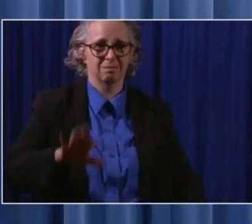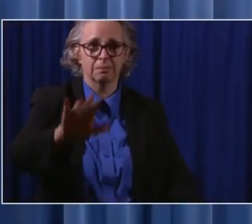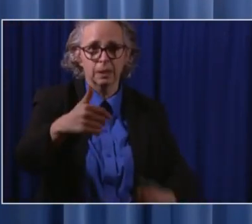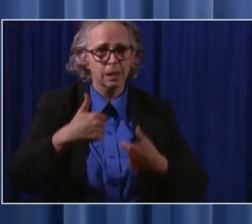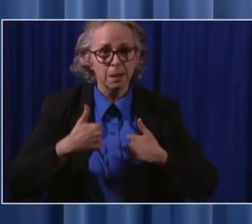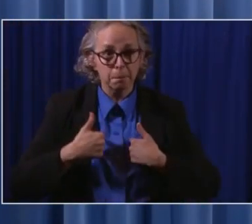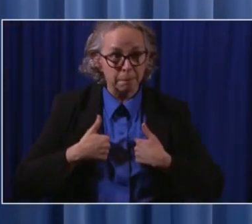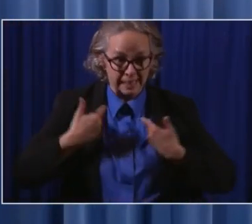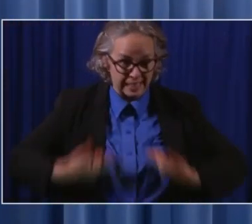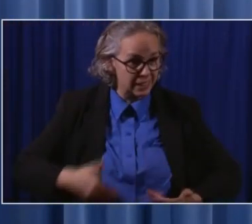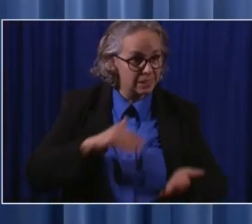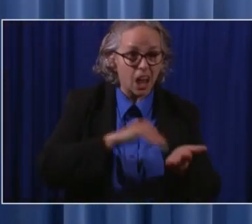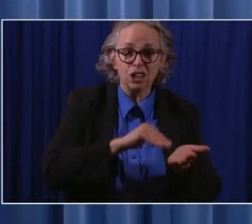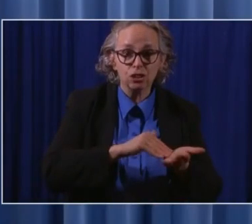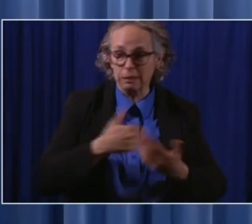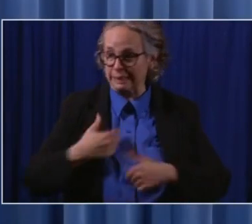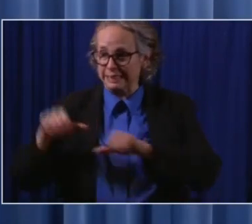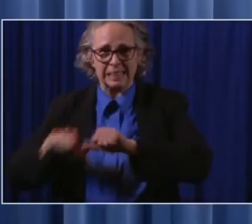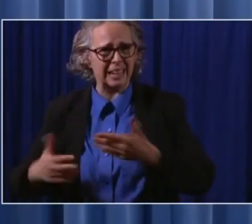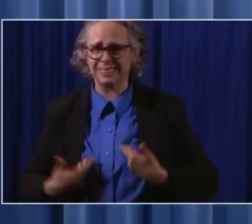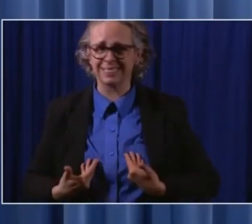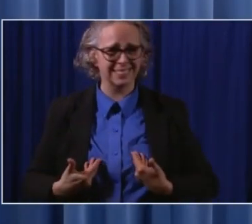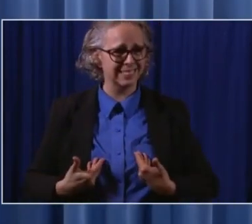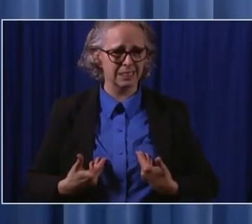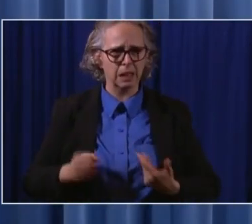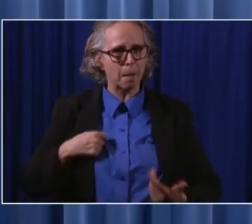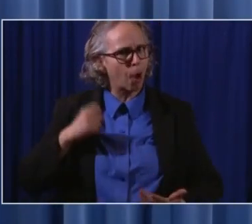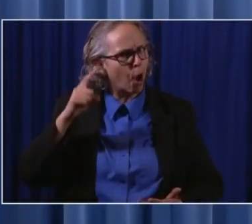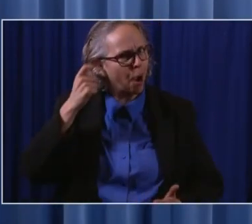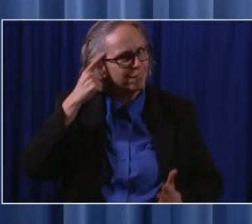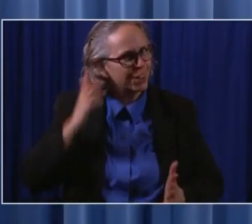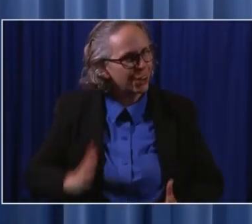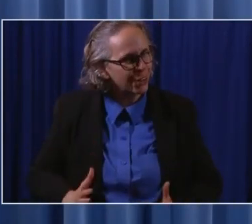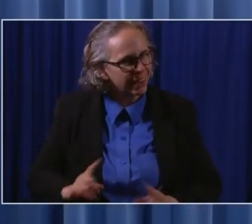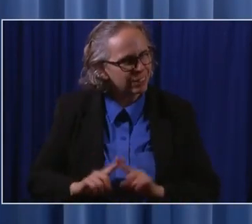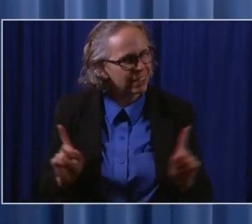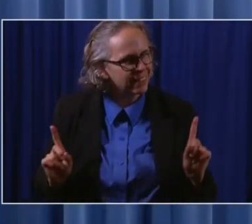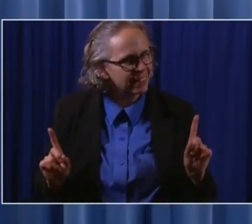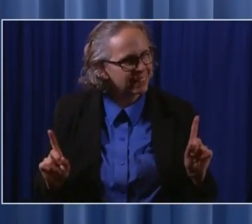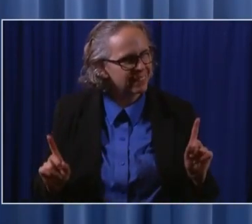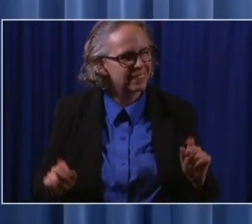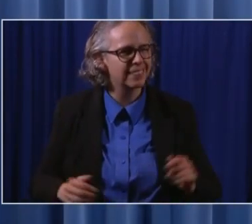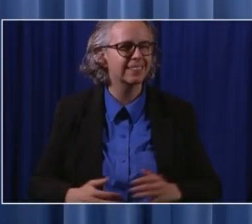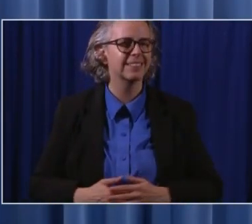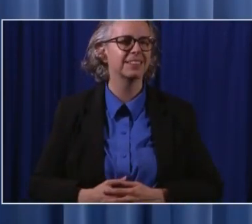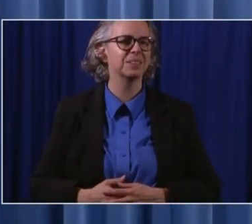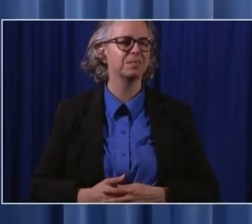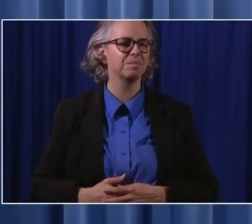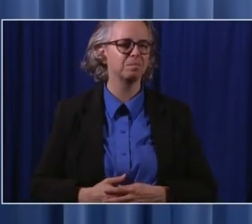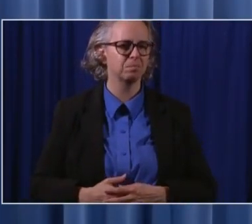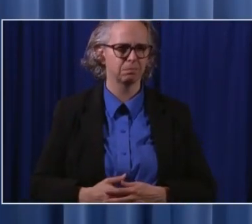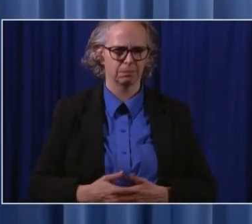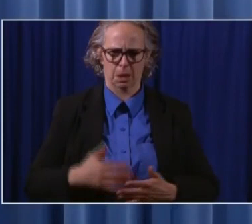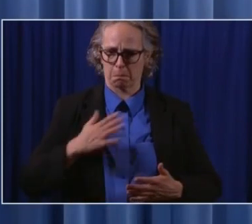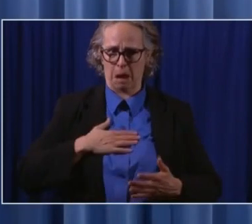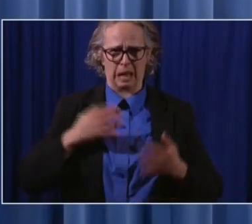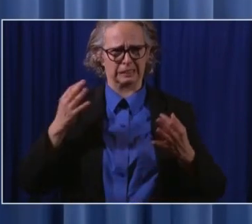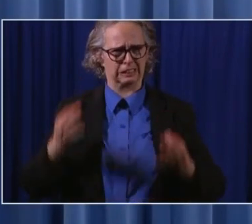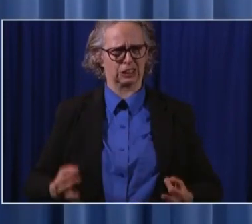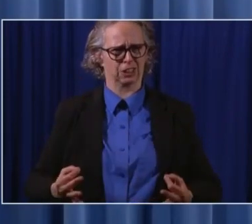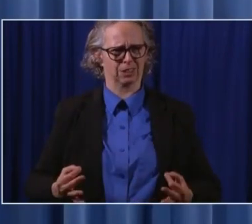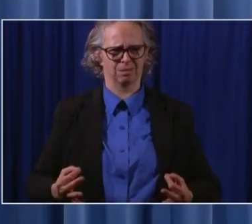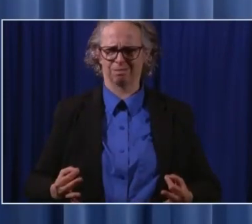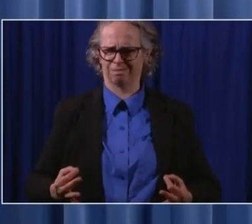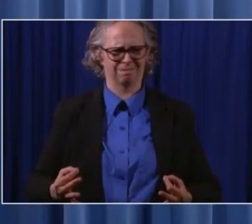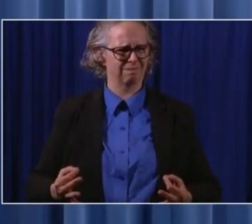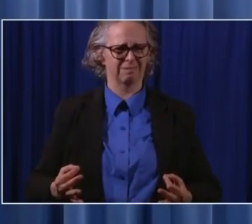And I believe that these are decisions that should be made by the state medical board and the state pharmacy board. But what